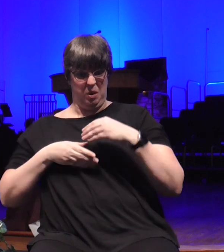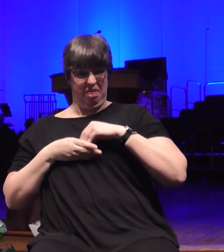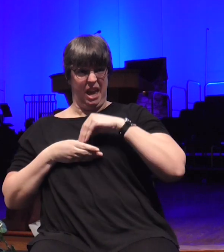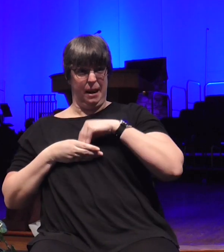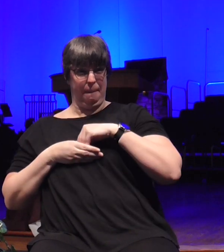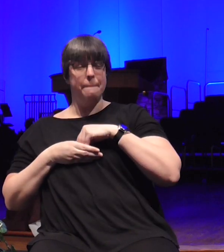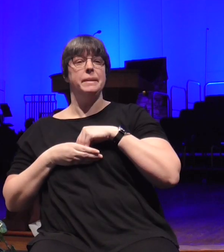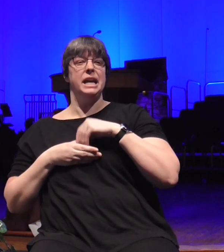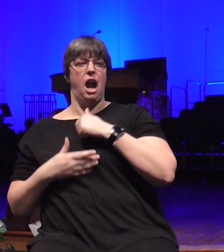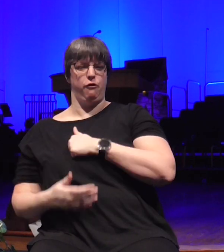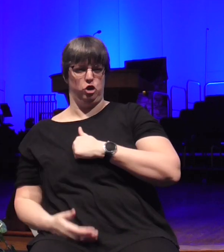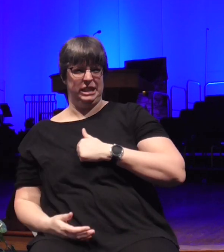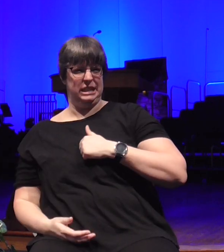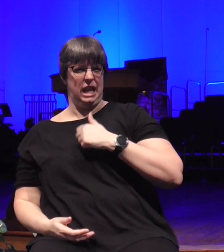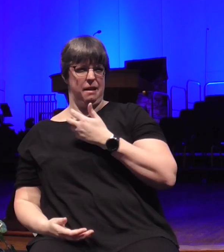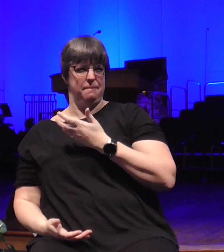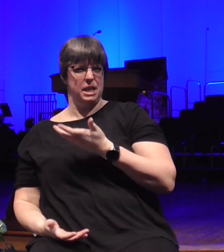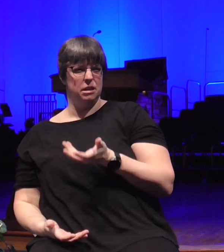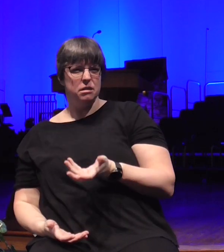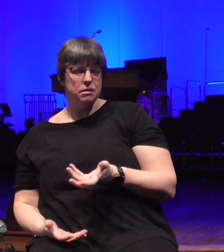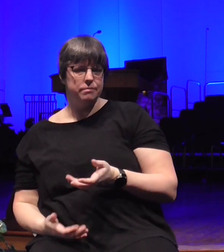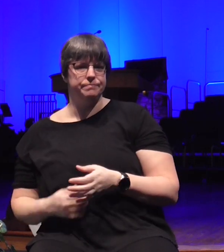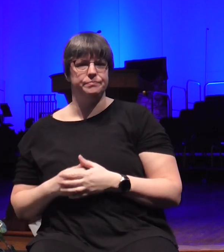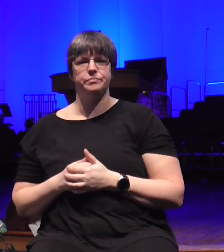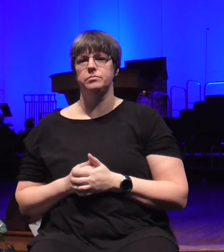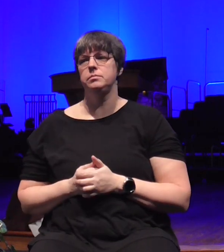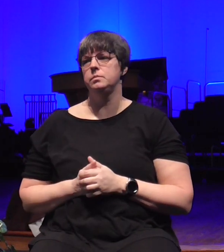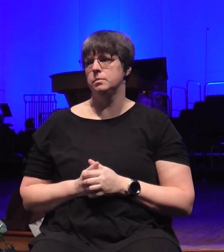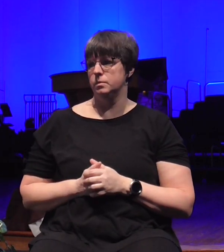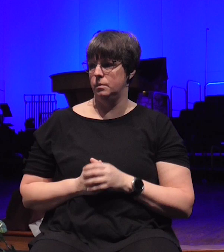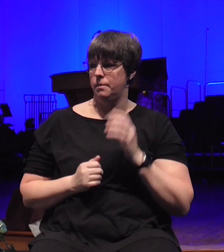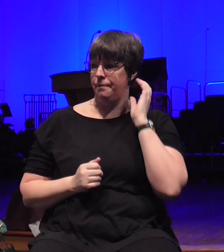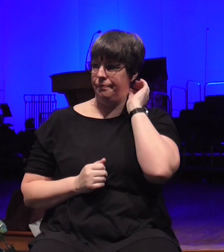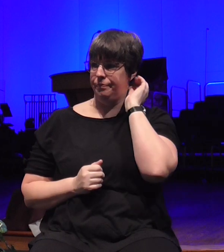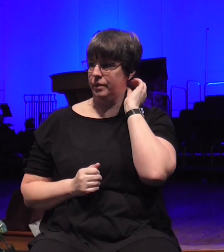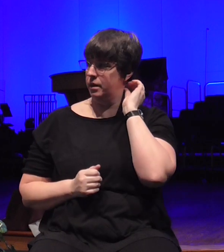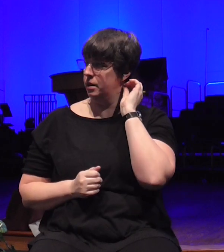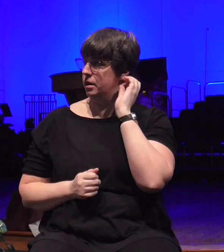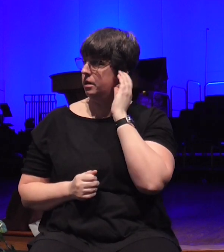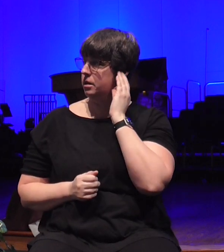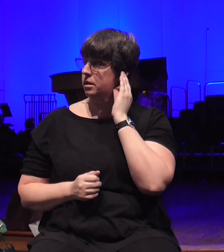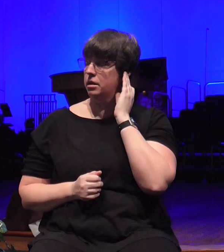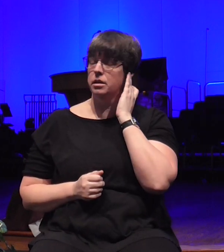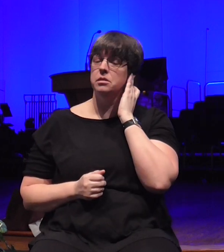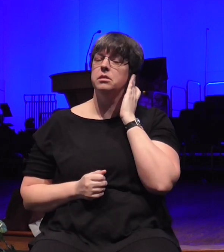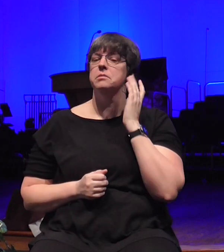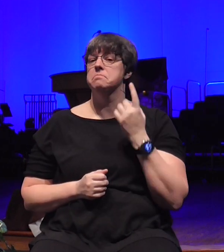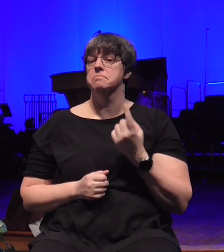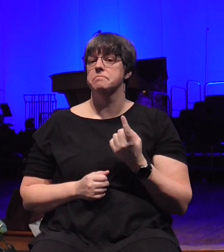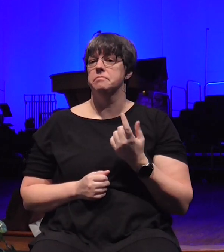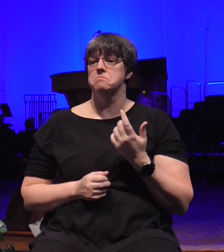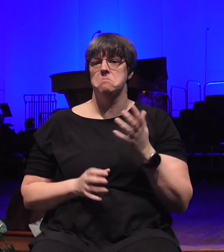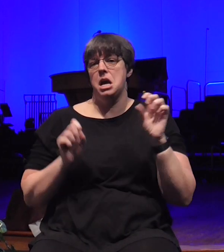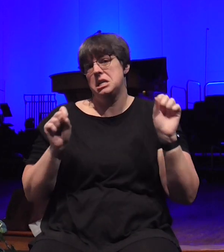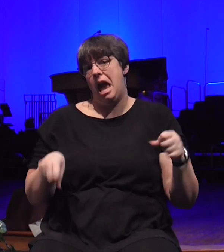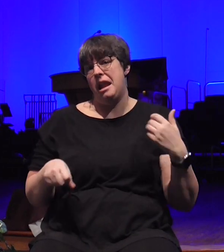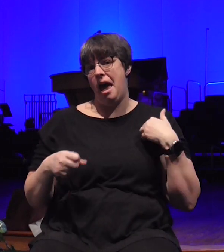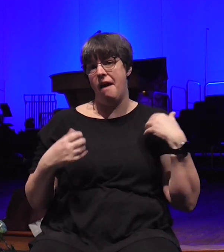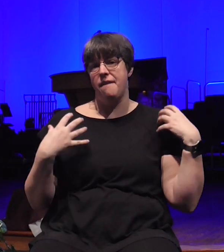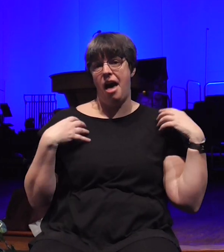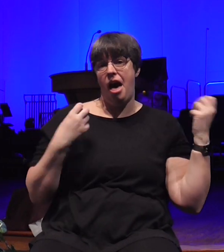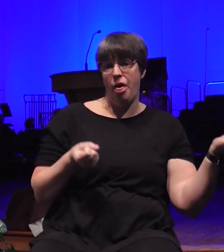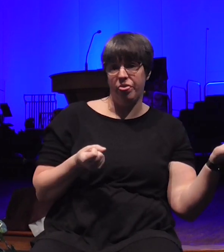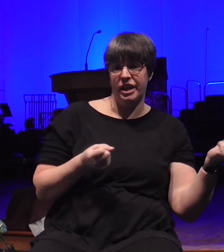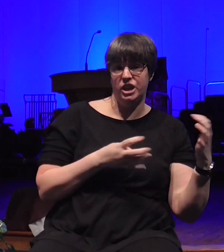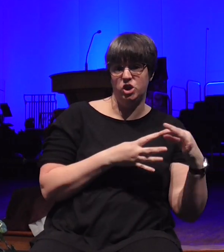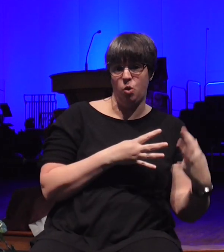and poisons that resentment does? Something somebody does to me, I'll have the healthy and the unhealthy choice